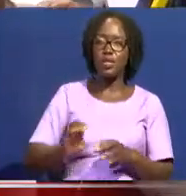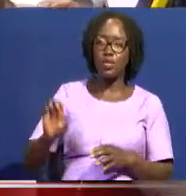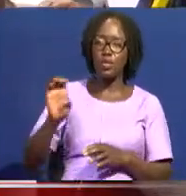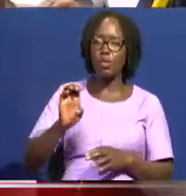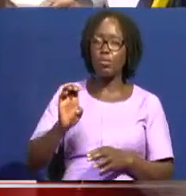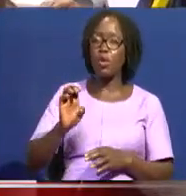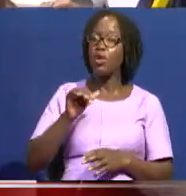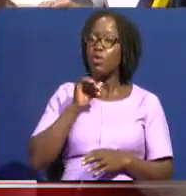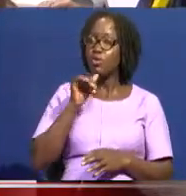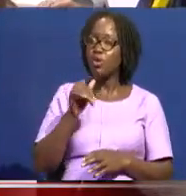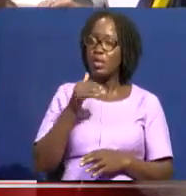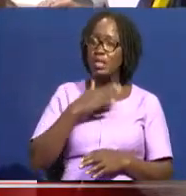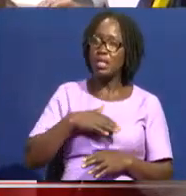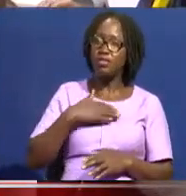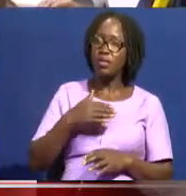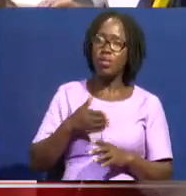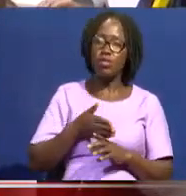not scientific, it's off the shelf.